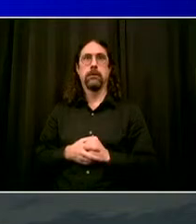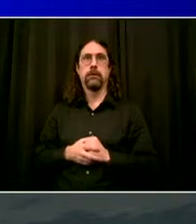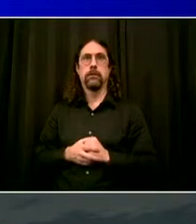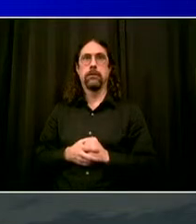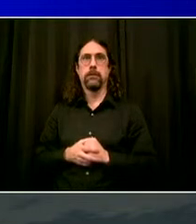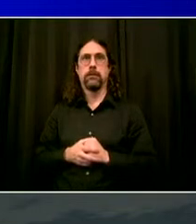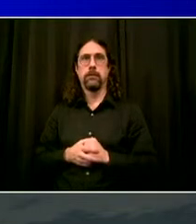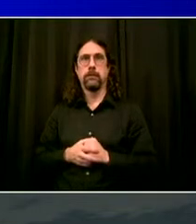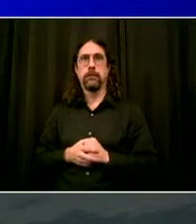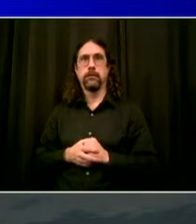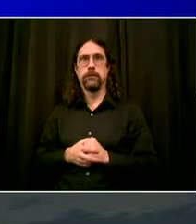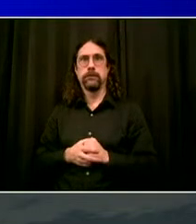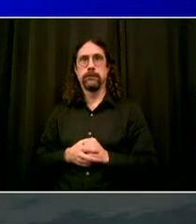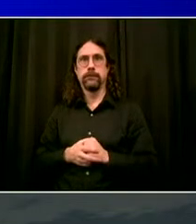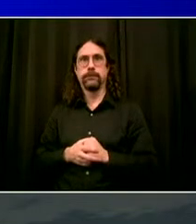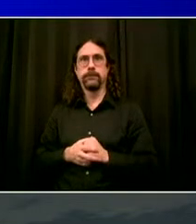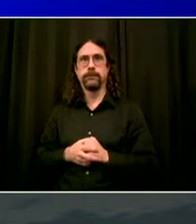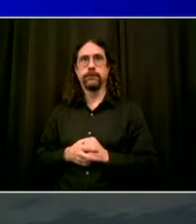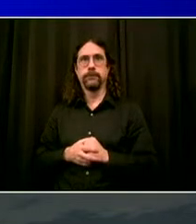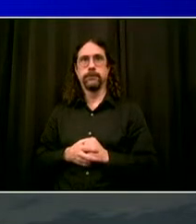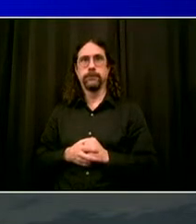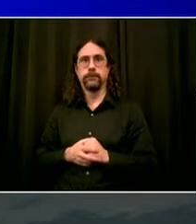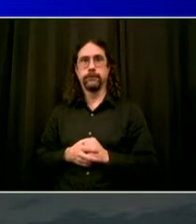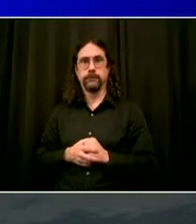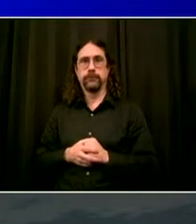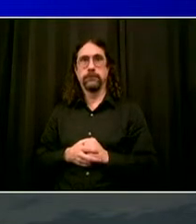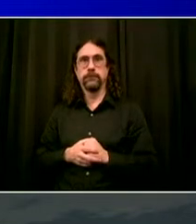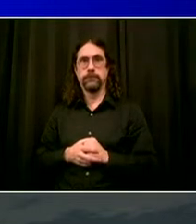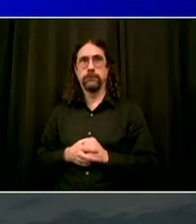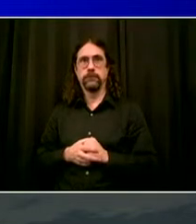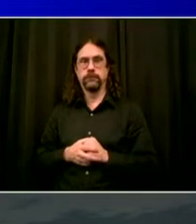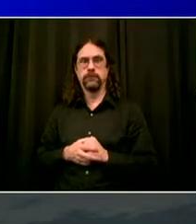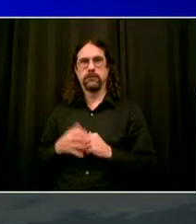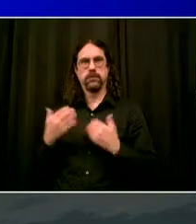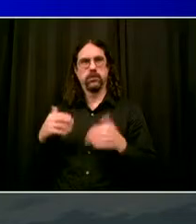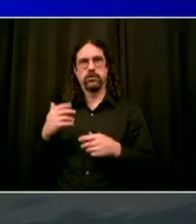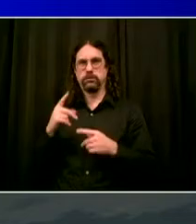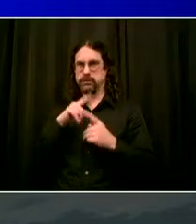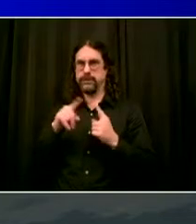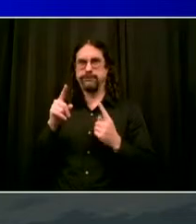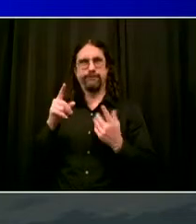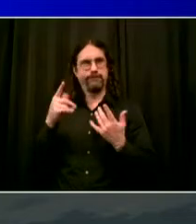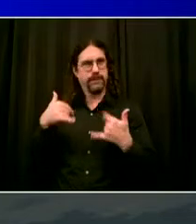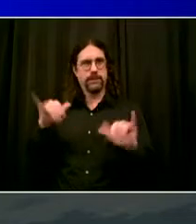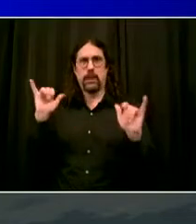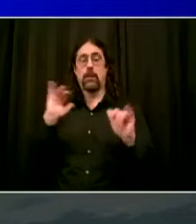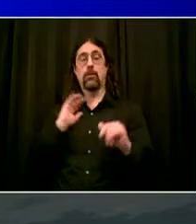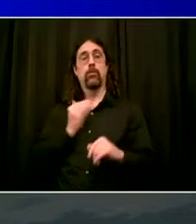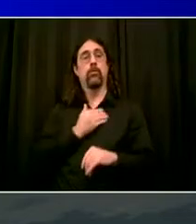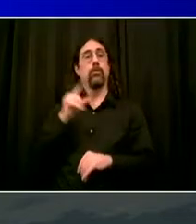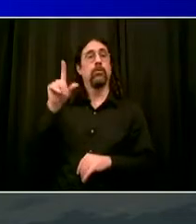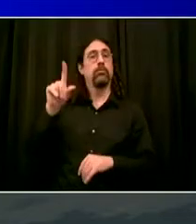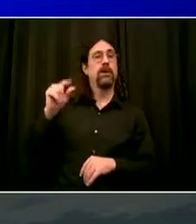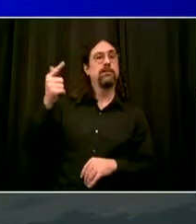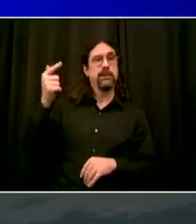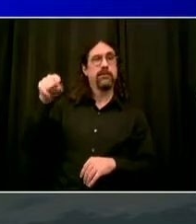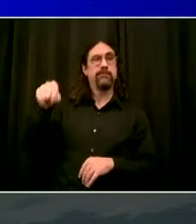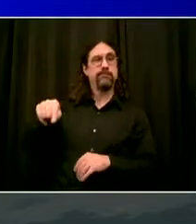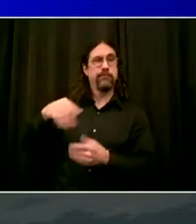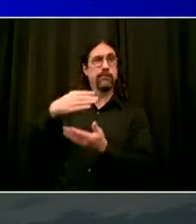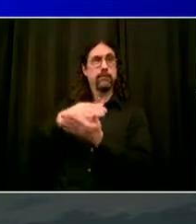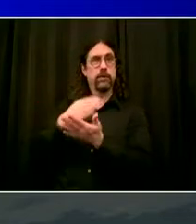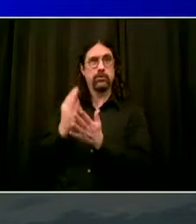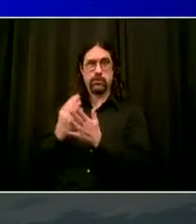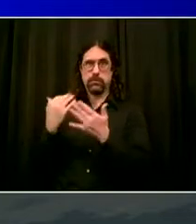impact and that is all about the things that we have focused on to protect people feeding people making sure no New Yorker went